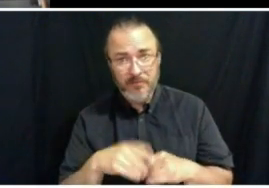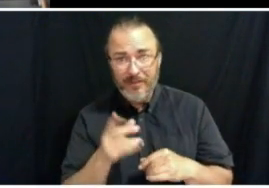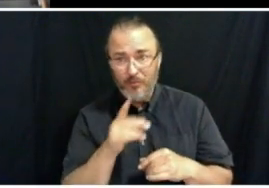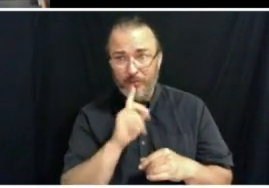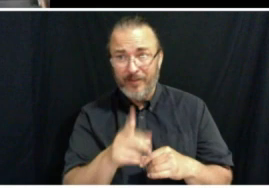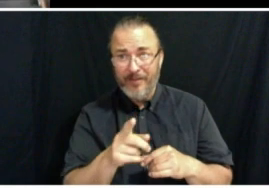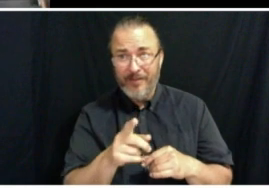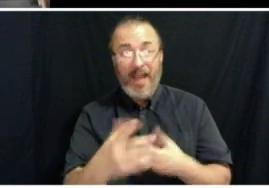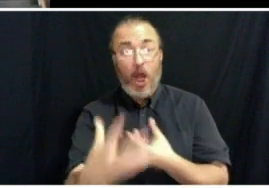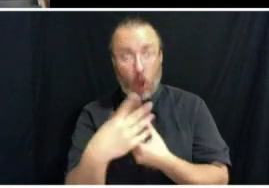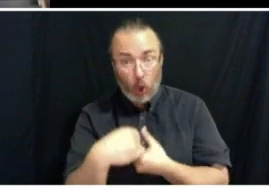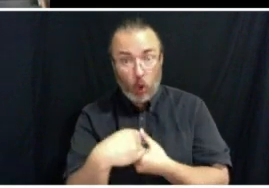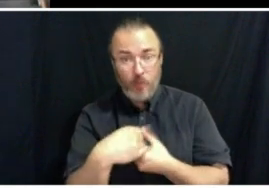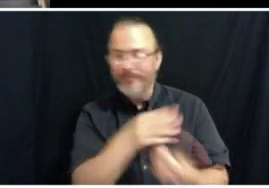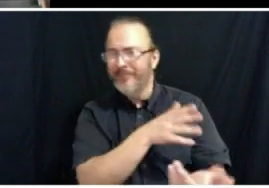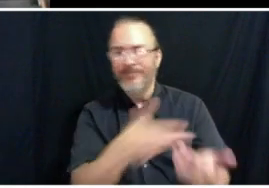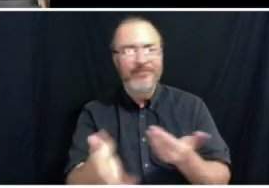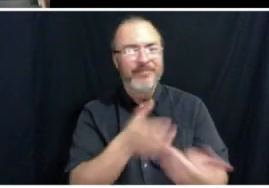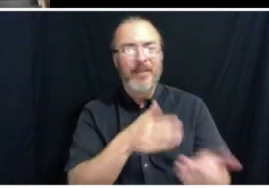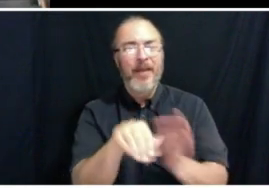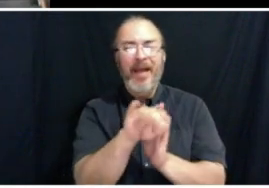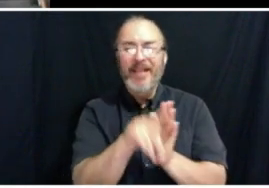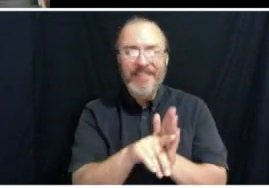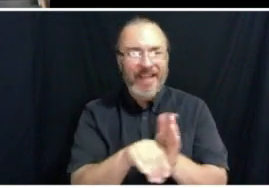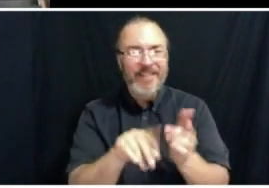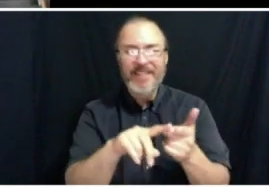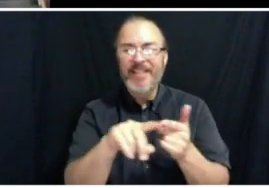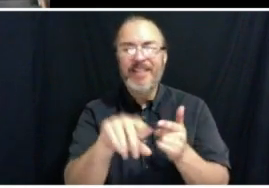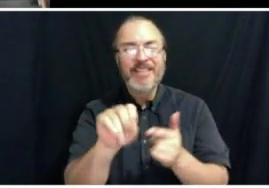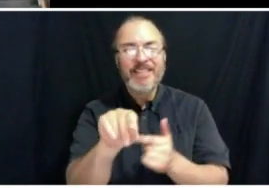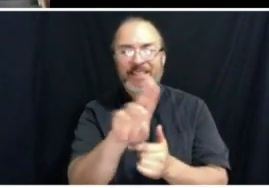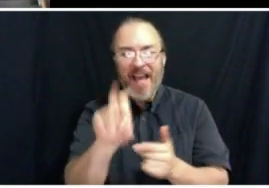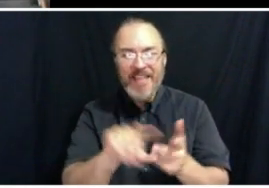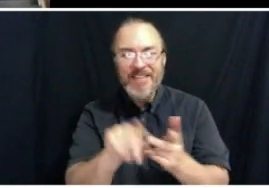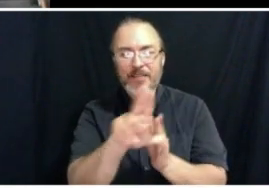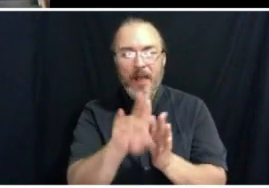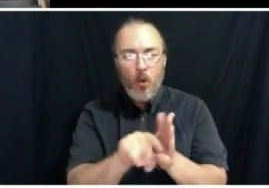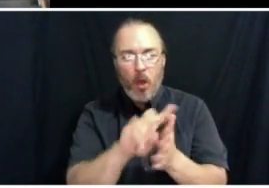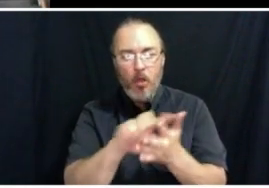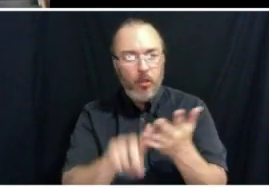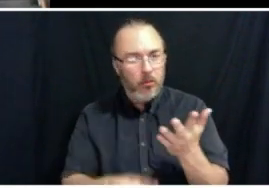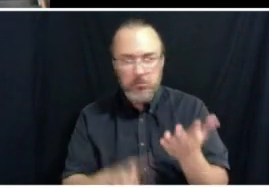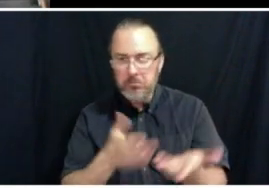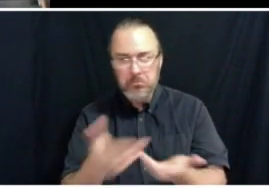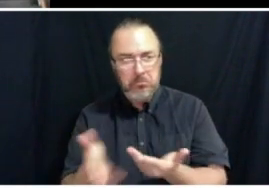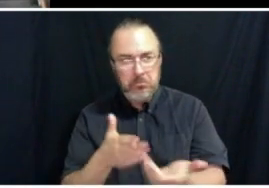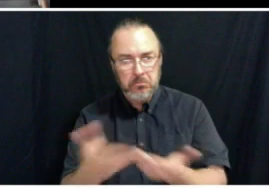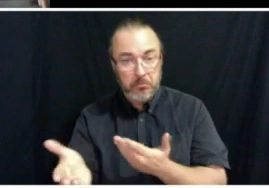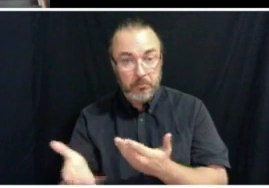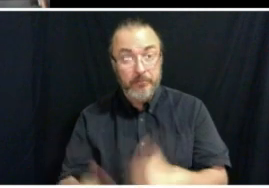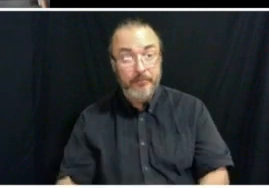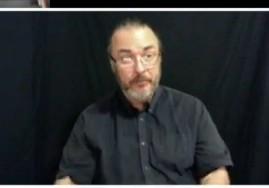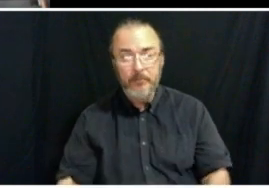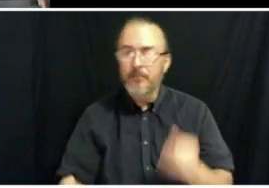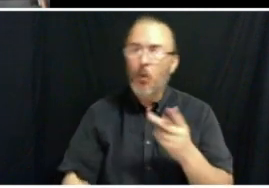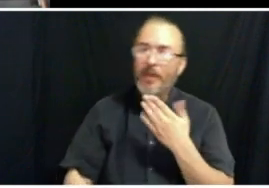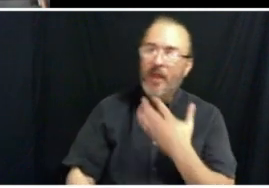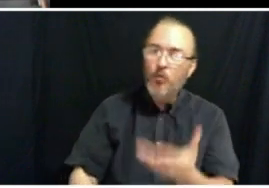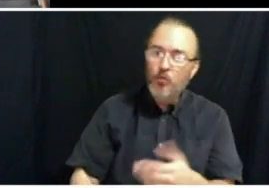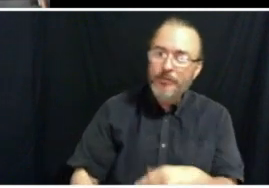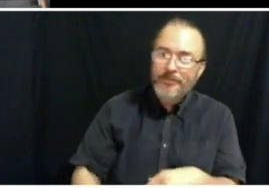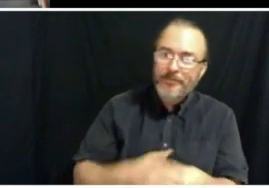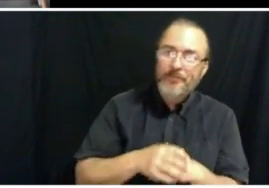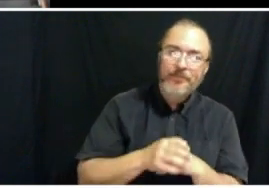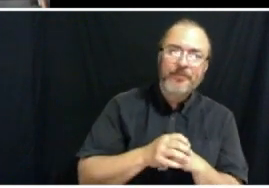inclusion regardless of identity and status, background, etc. Thank you very much. And I didn't